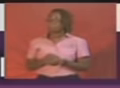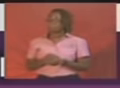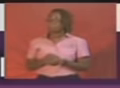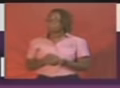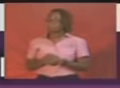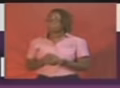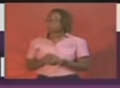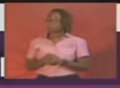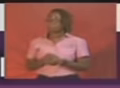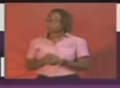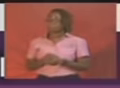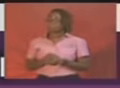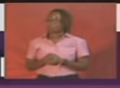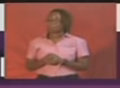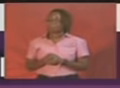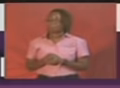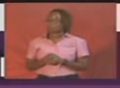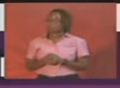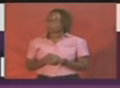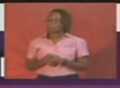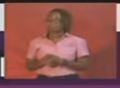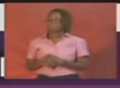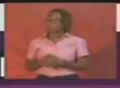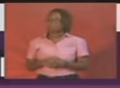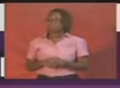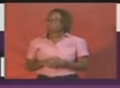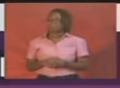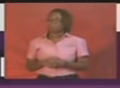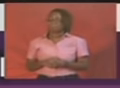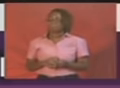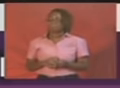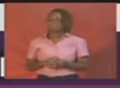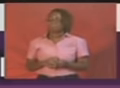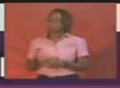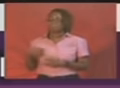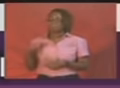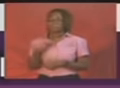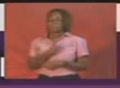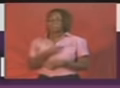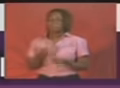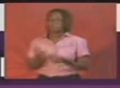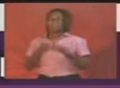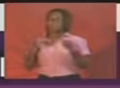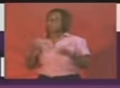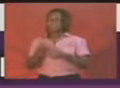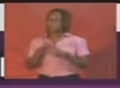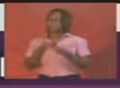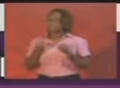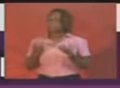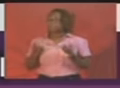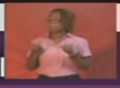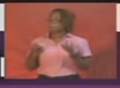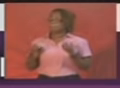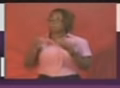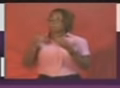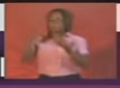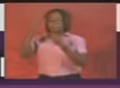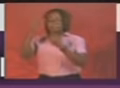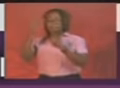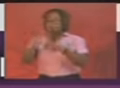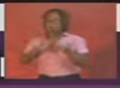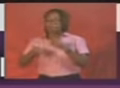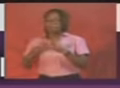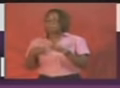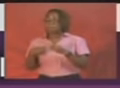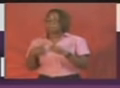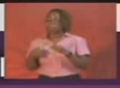some public transport areas, if you want to call it that, the smaller maxi taxis, etc., for some time